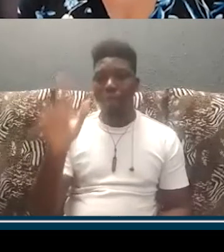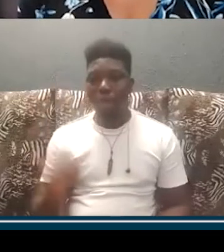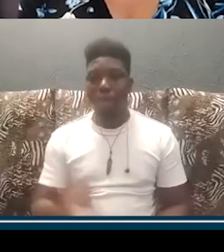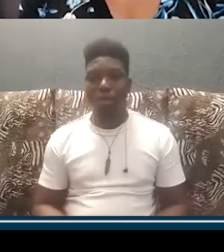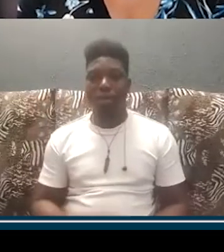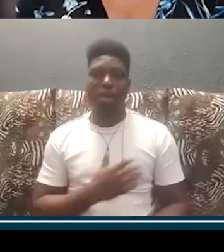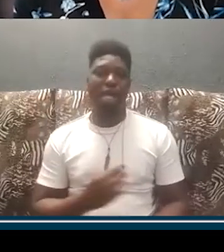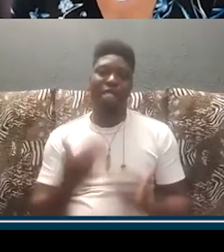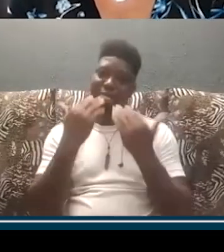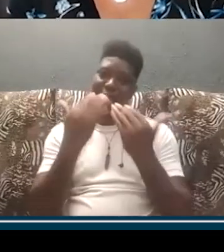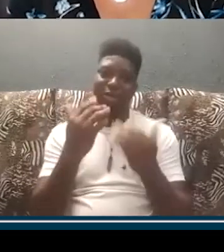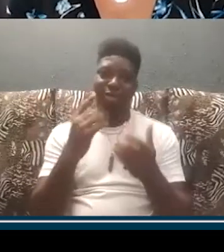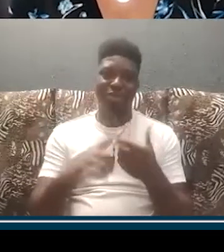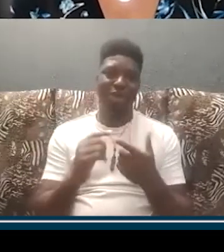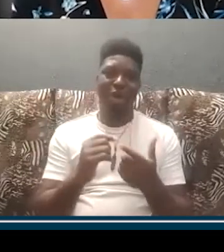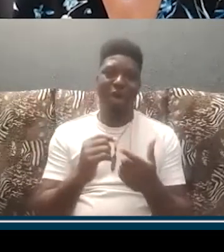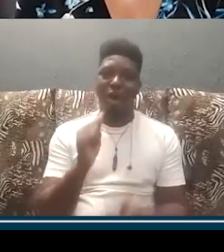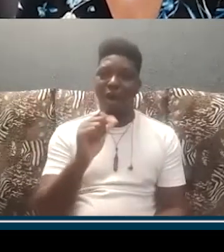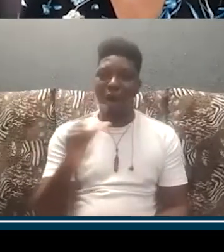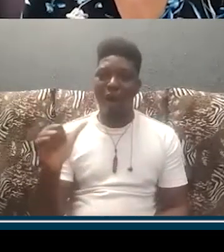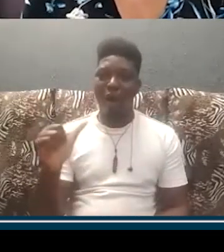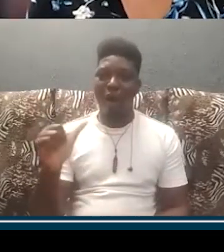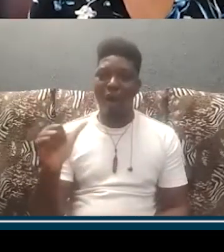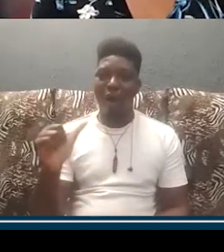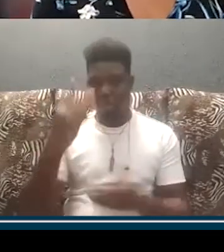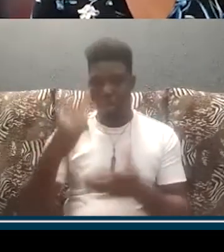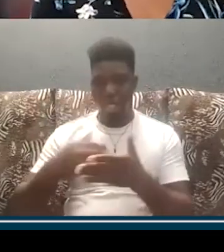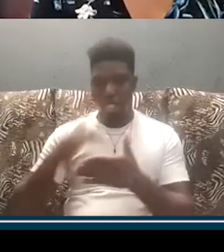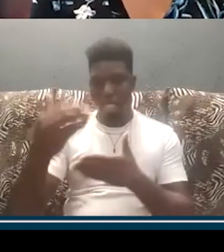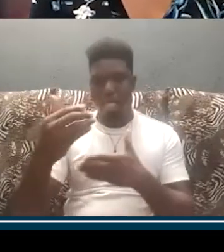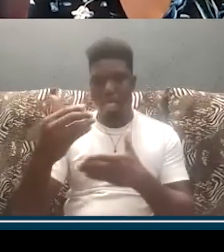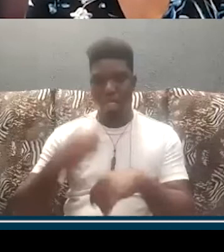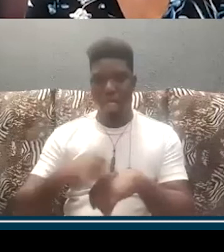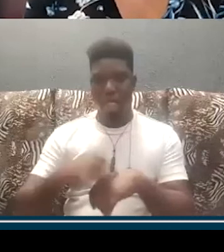you. I'll see you next month. Goodbye.